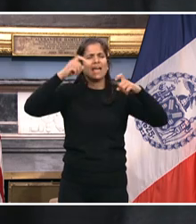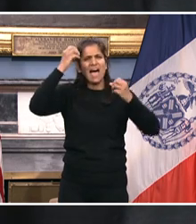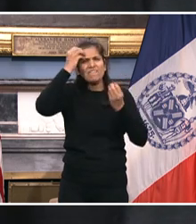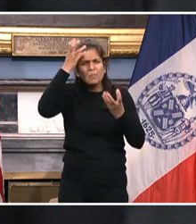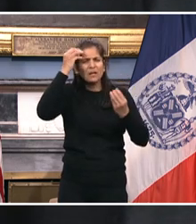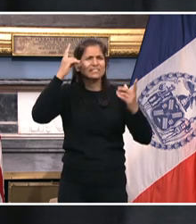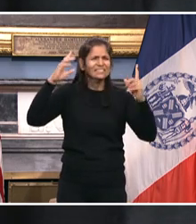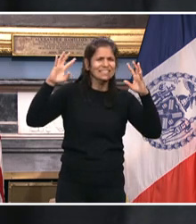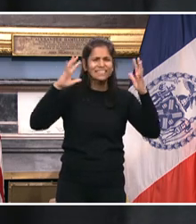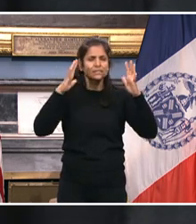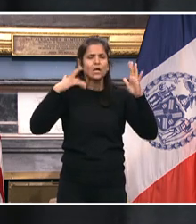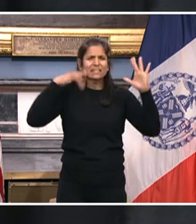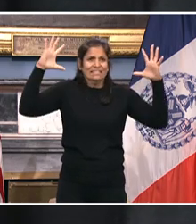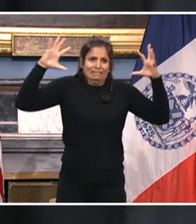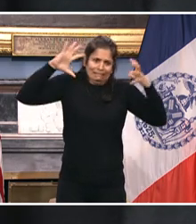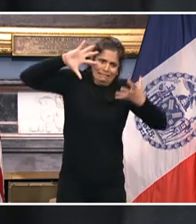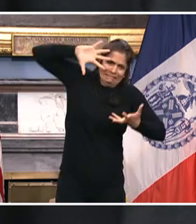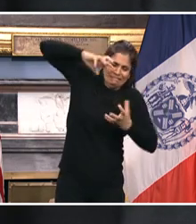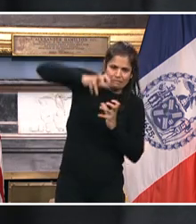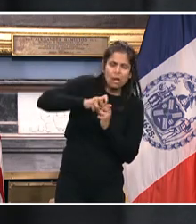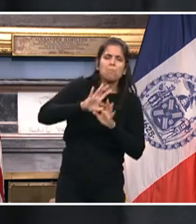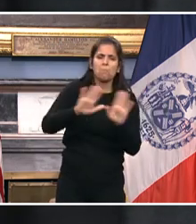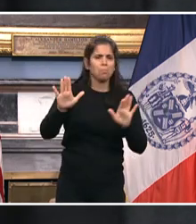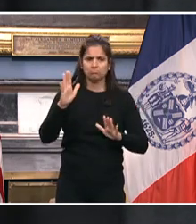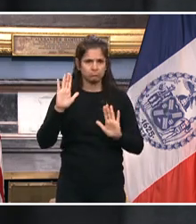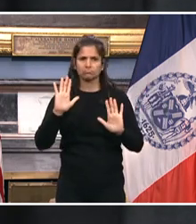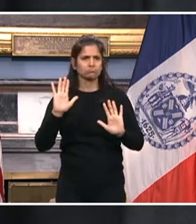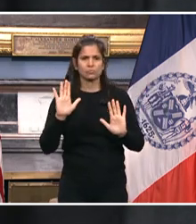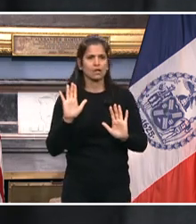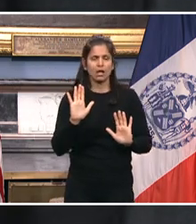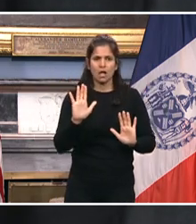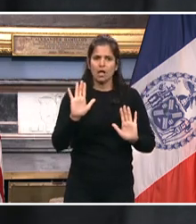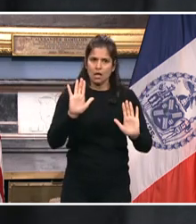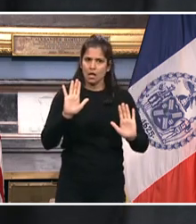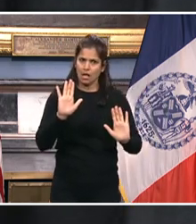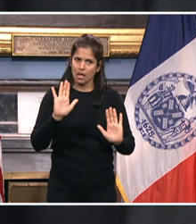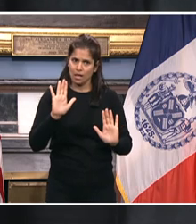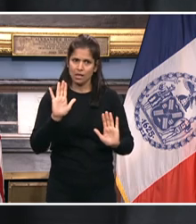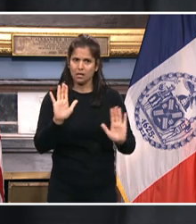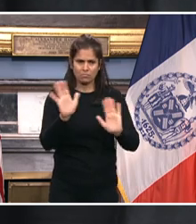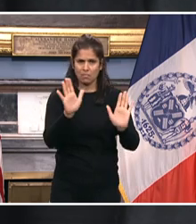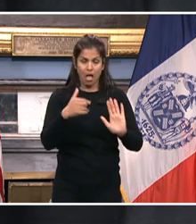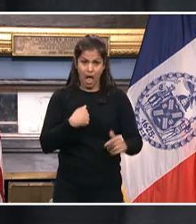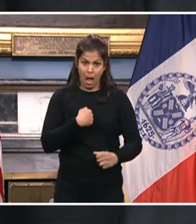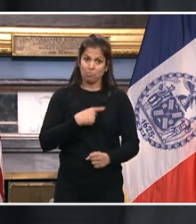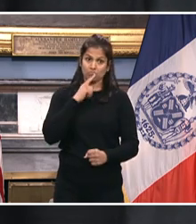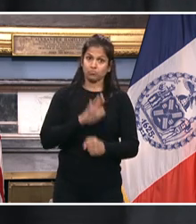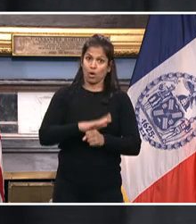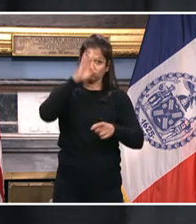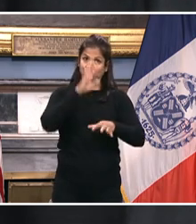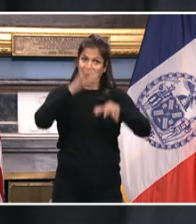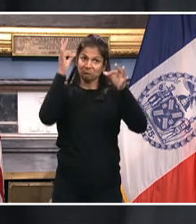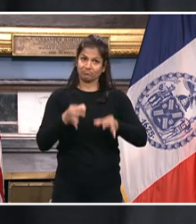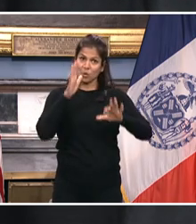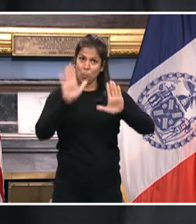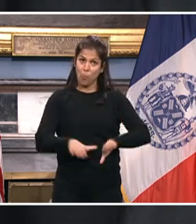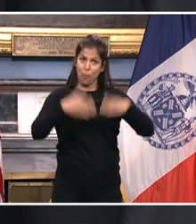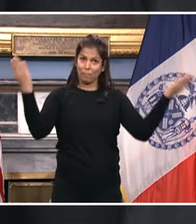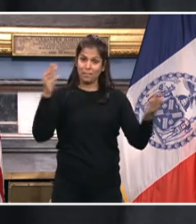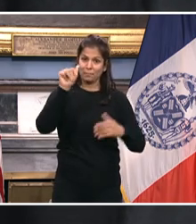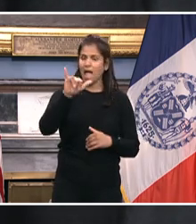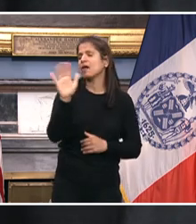No, what I'm saying is this. Let's start with April. April's going to remain tough. The fact that the